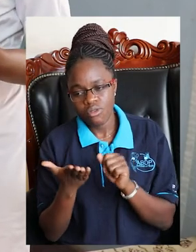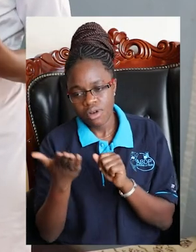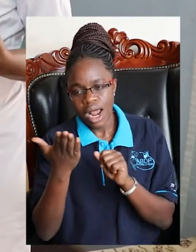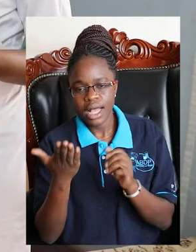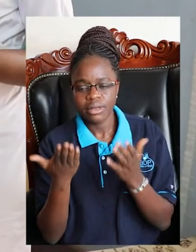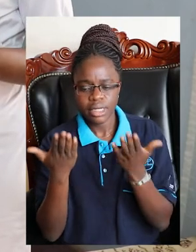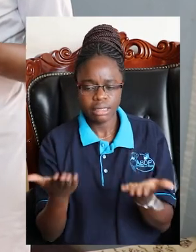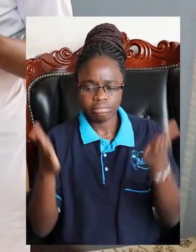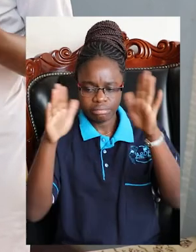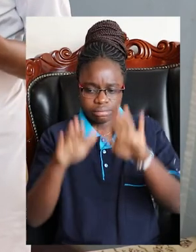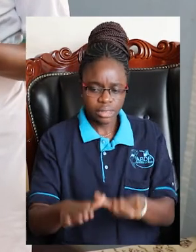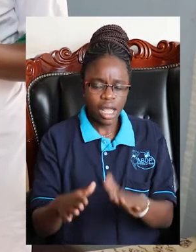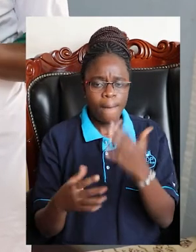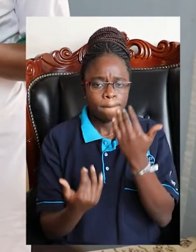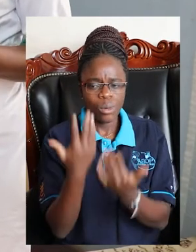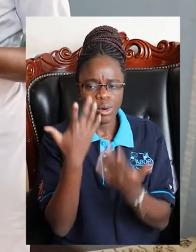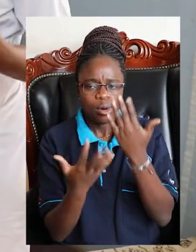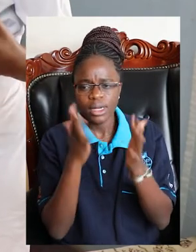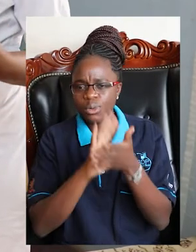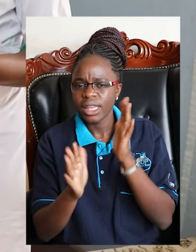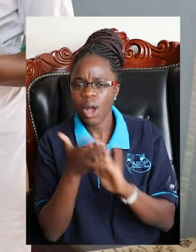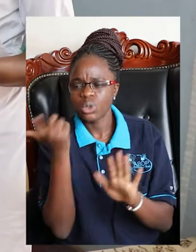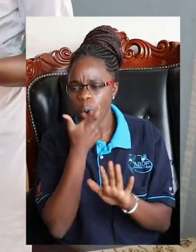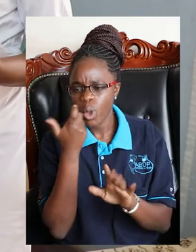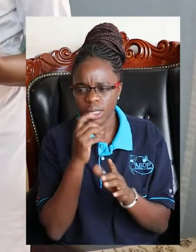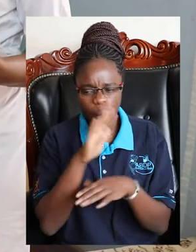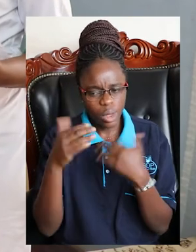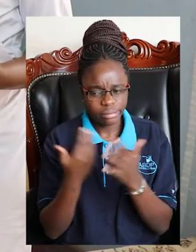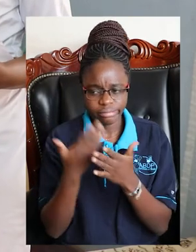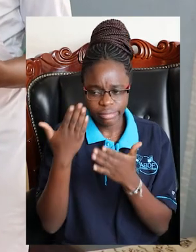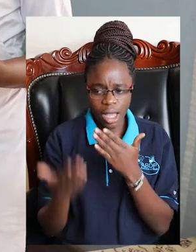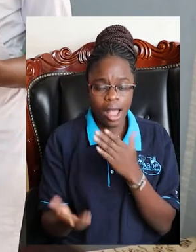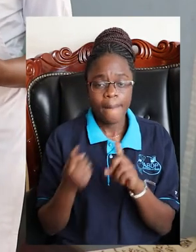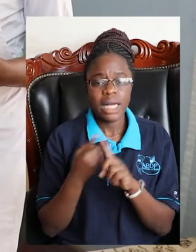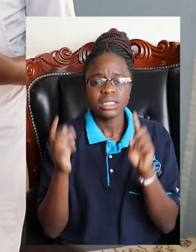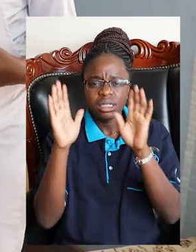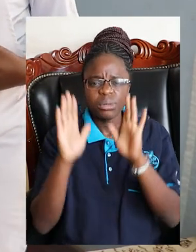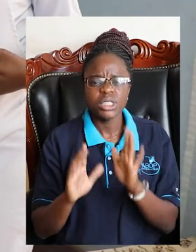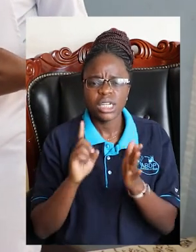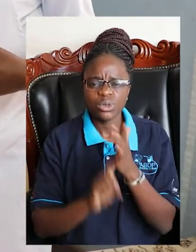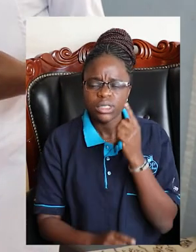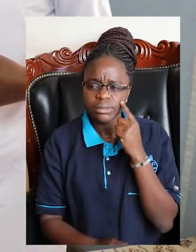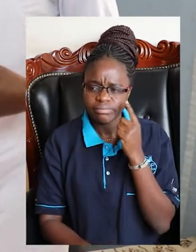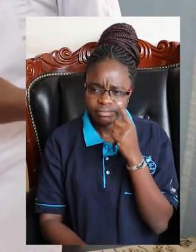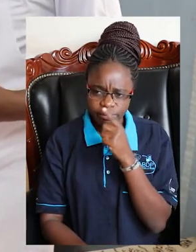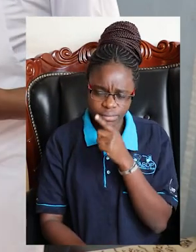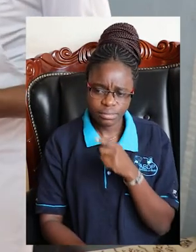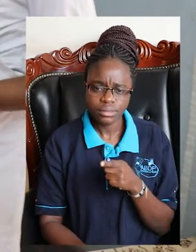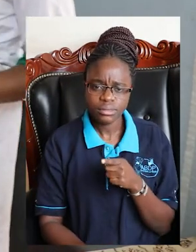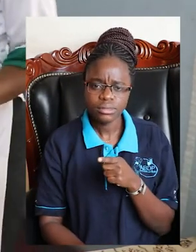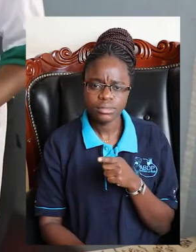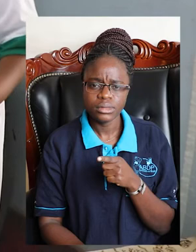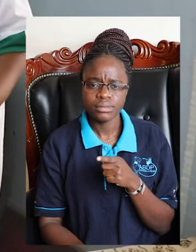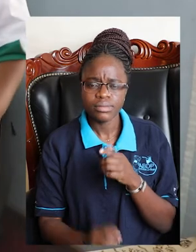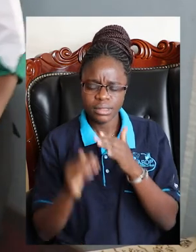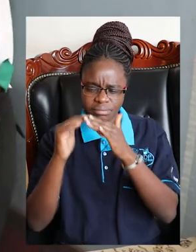are frying, you can fry, you can steam, you can boil without oil some of these foods. So what is important in this pyramid is that